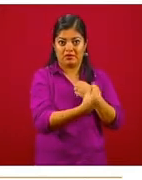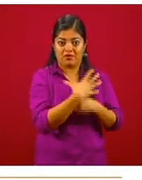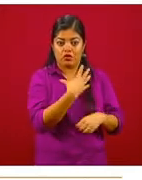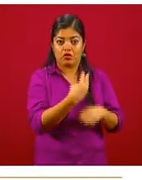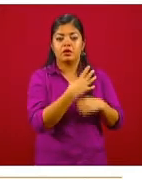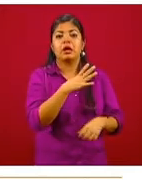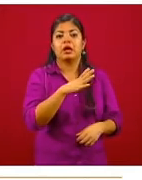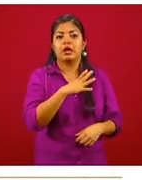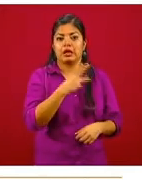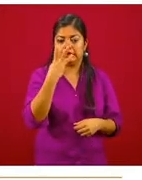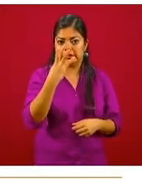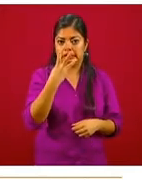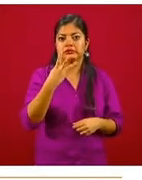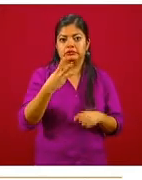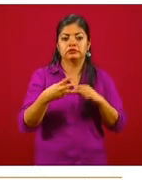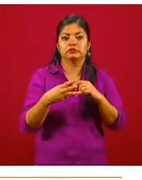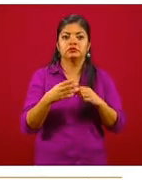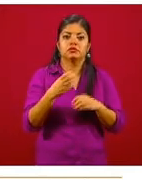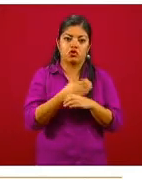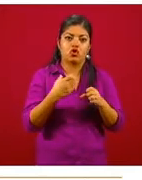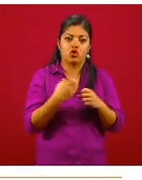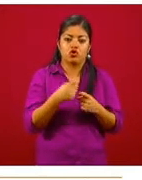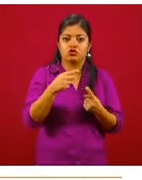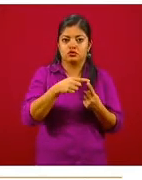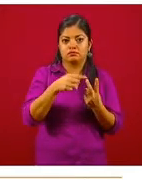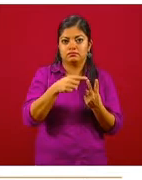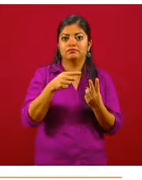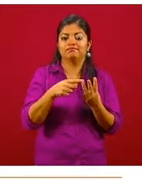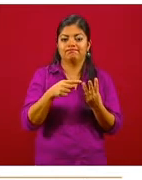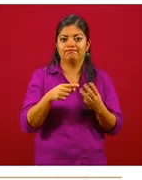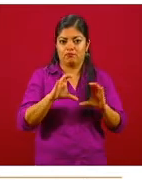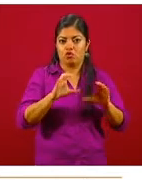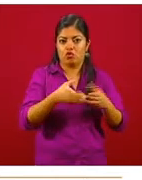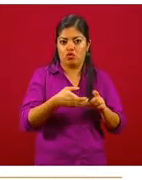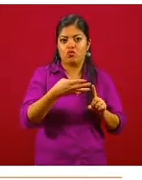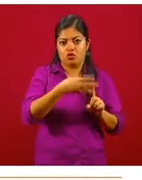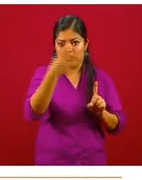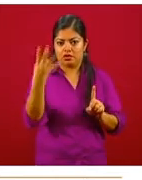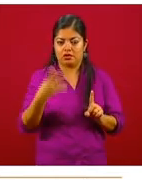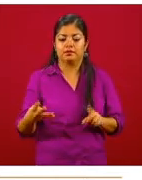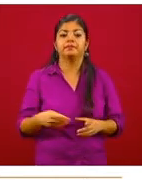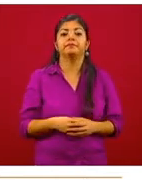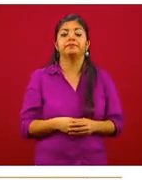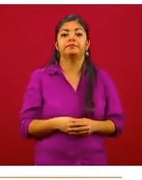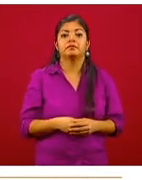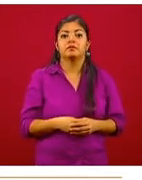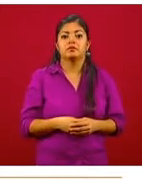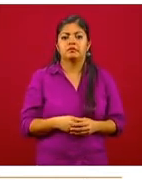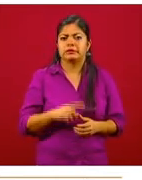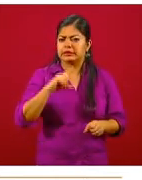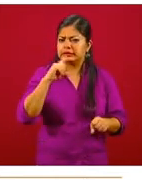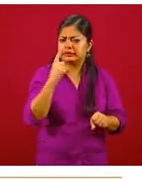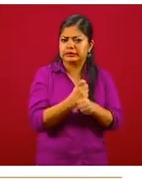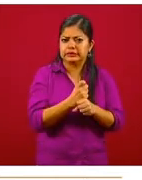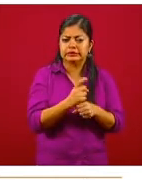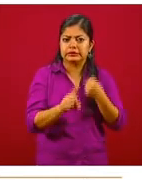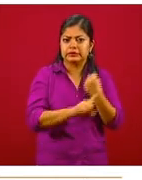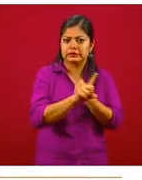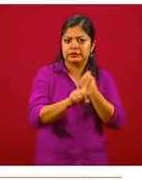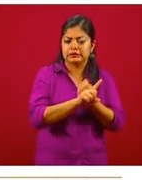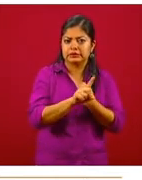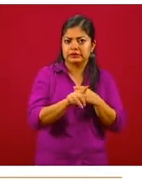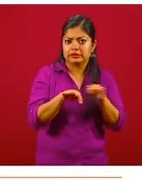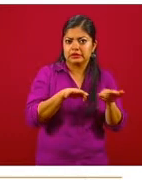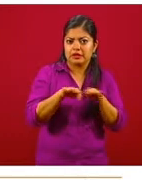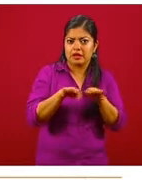these organizations, there's three situations that we see in these communities. The